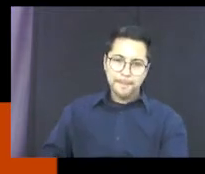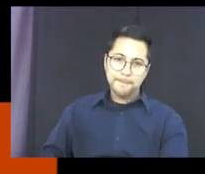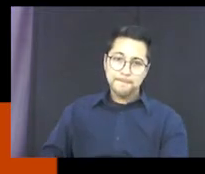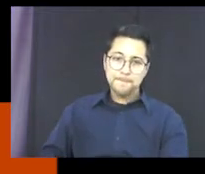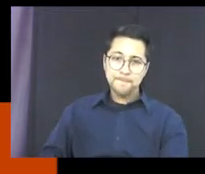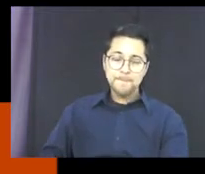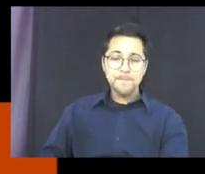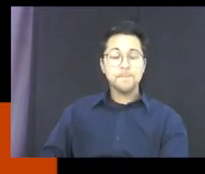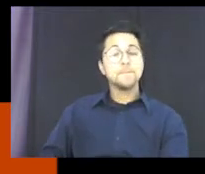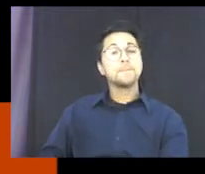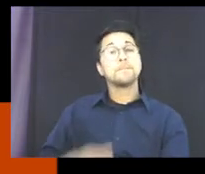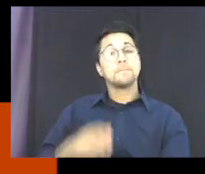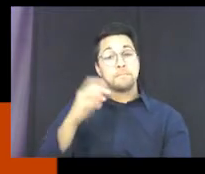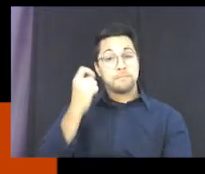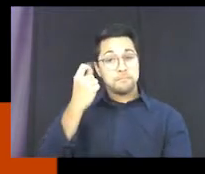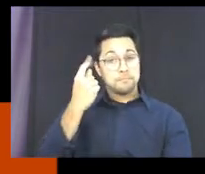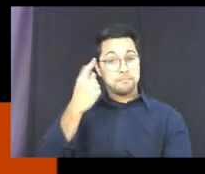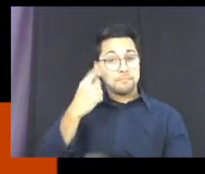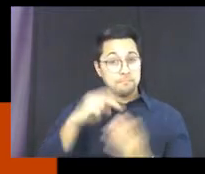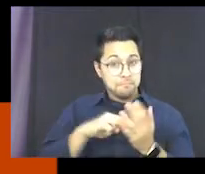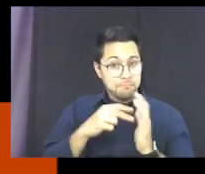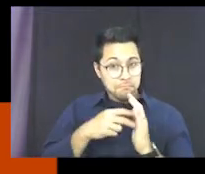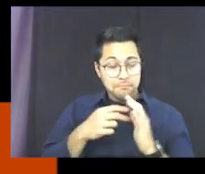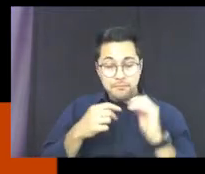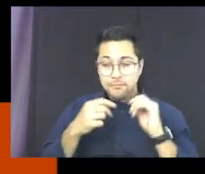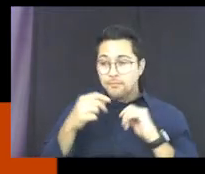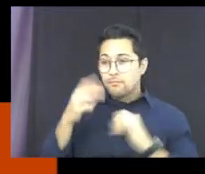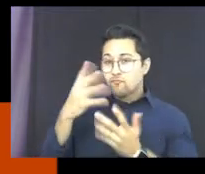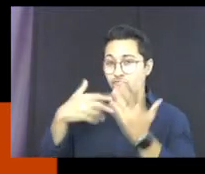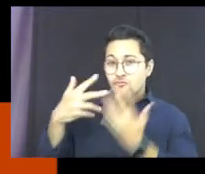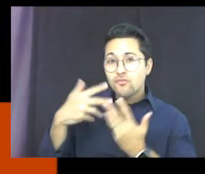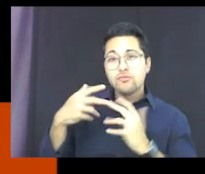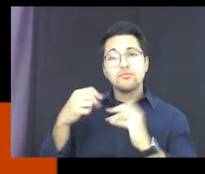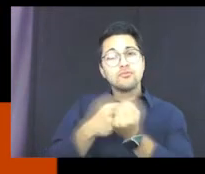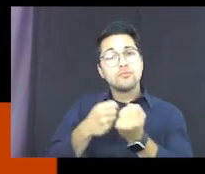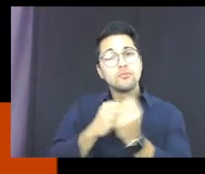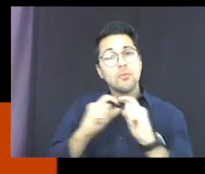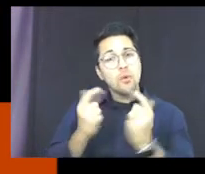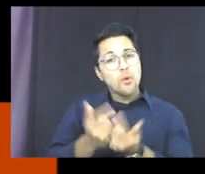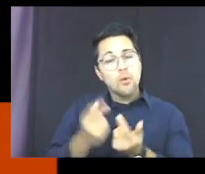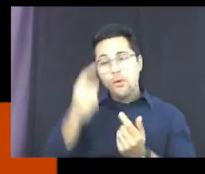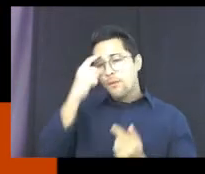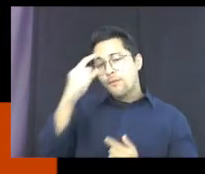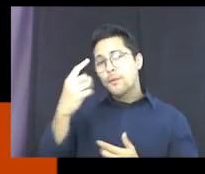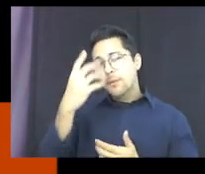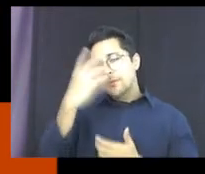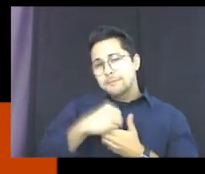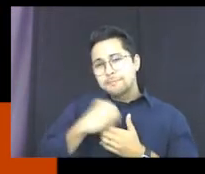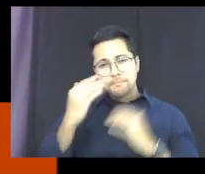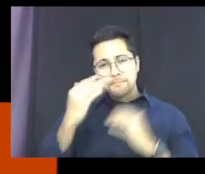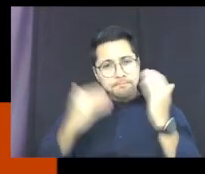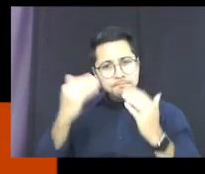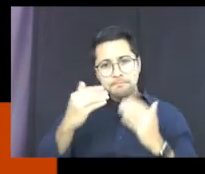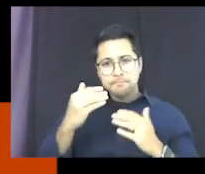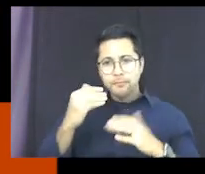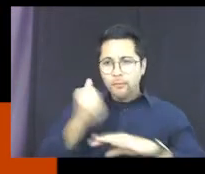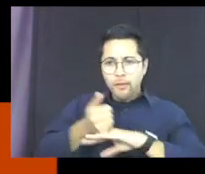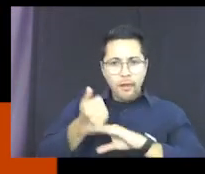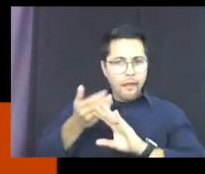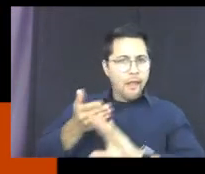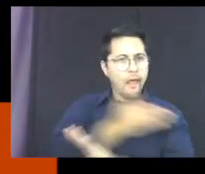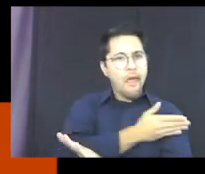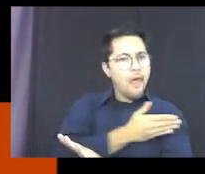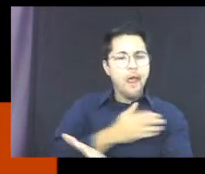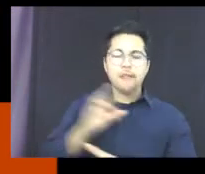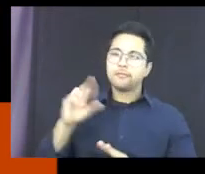adults. This does not mean that social and support groups for autistic adults did not exist prior